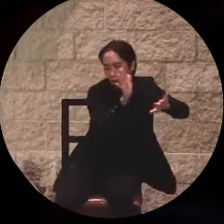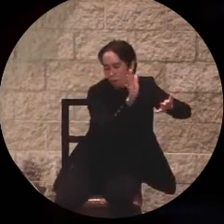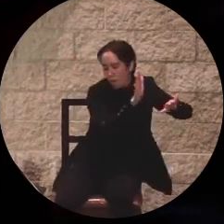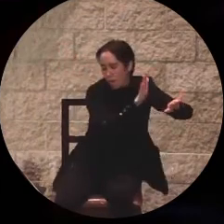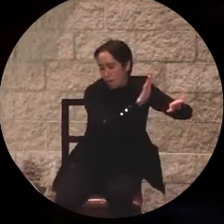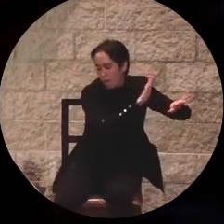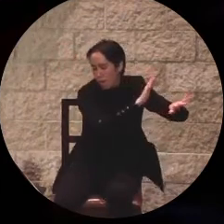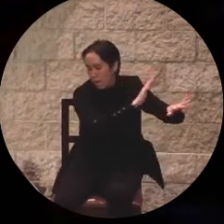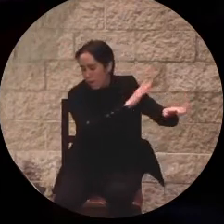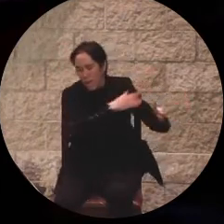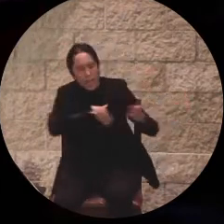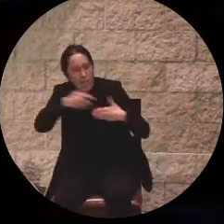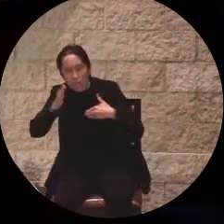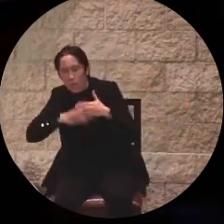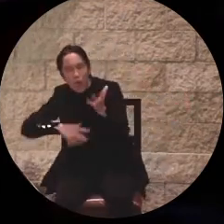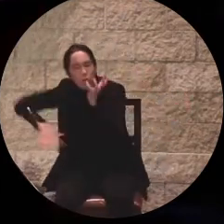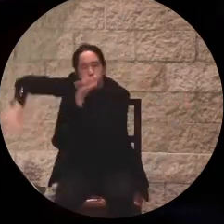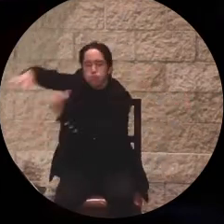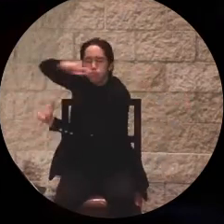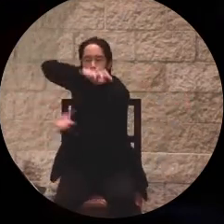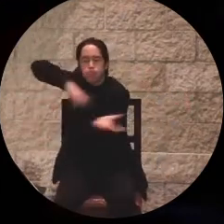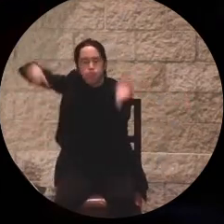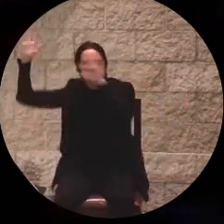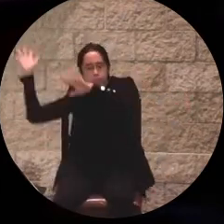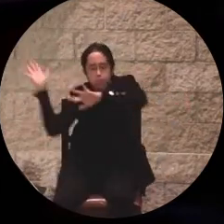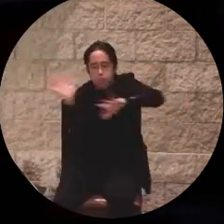And though a blizzard is raging,